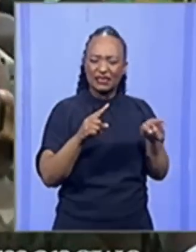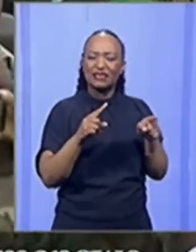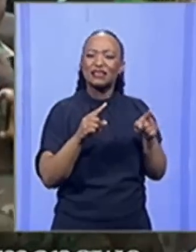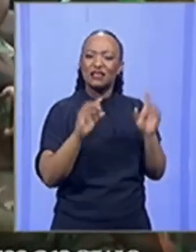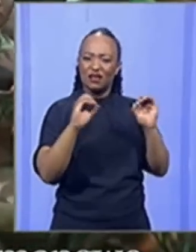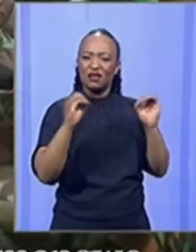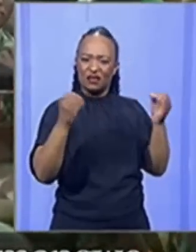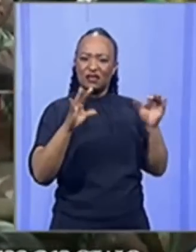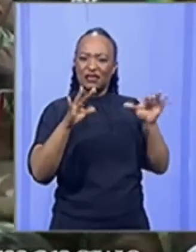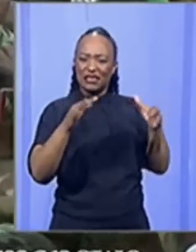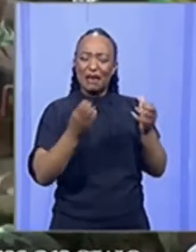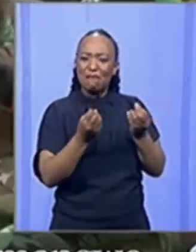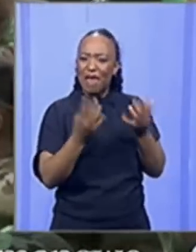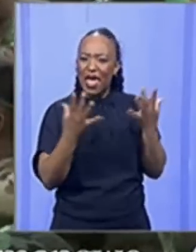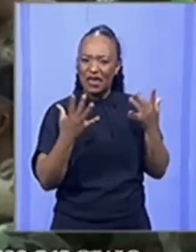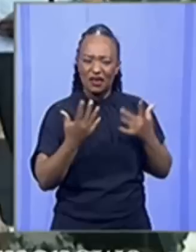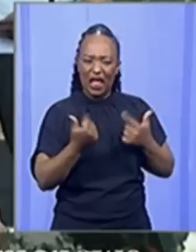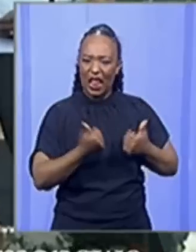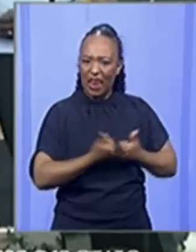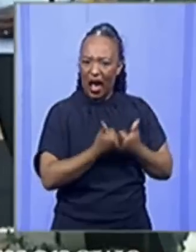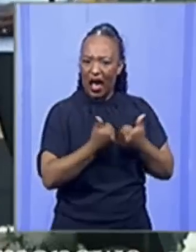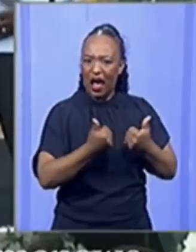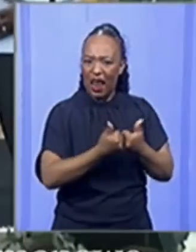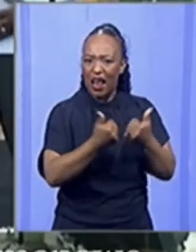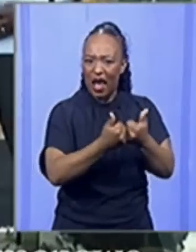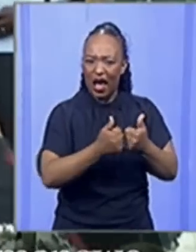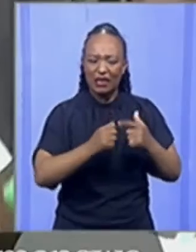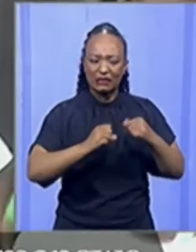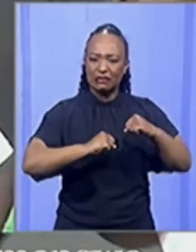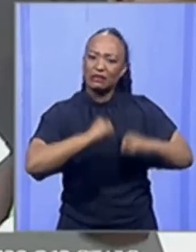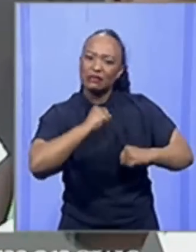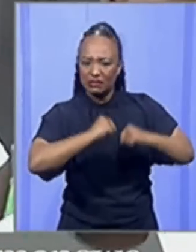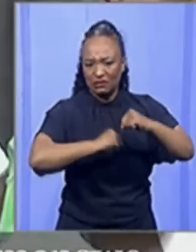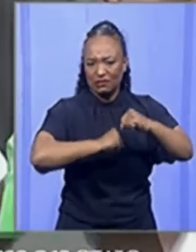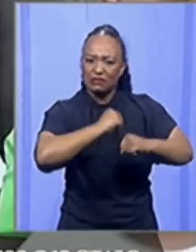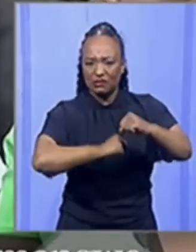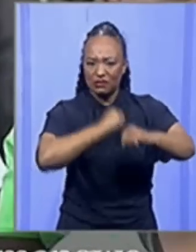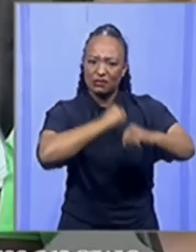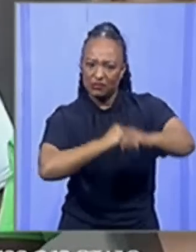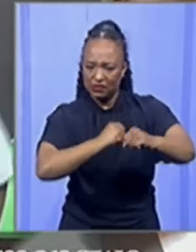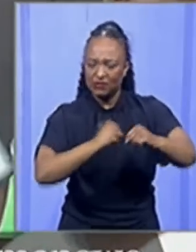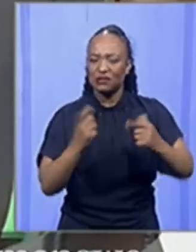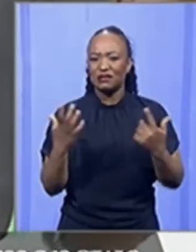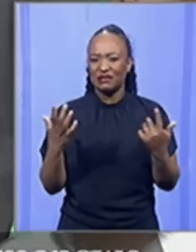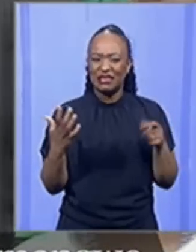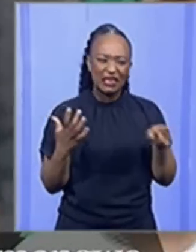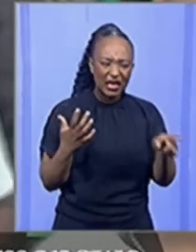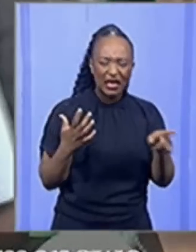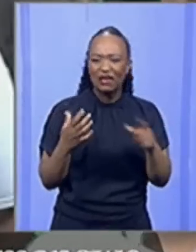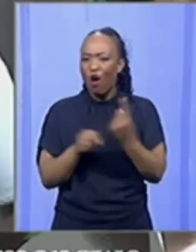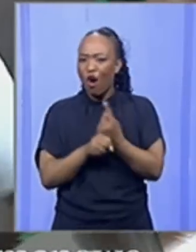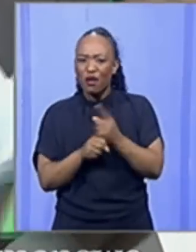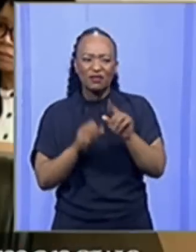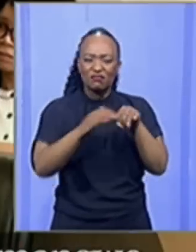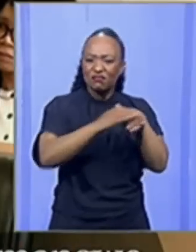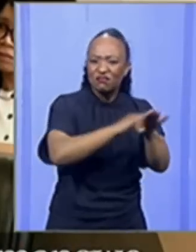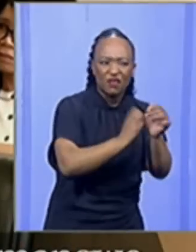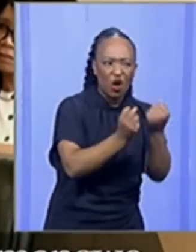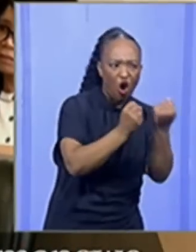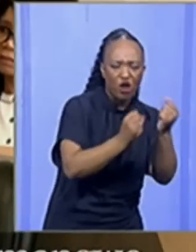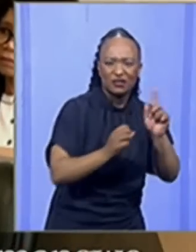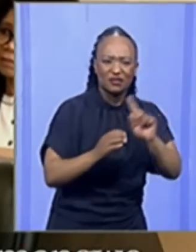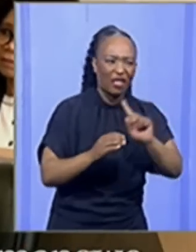di ka nnang matshosetsi go tsepamo le tswelelopele ya lona. Lekoko le ntse le tsena le go tswa kwa kgotlatshekelo. Sa ntlha e